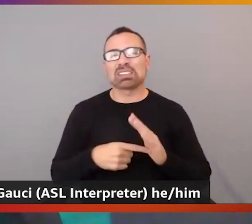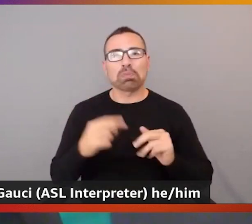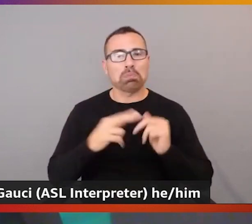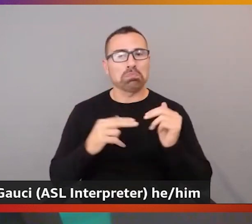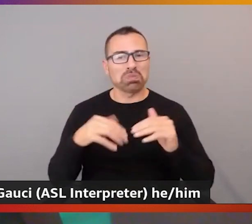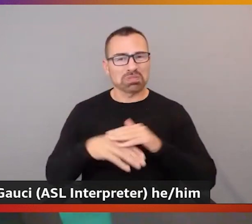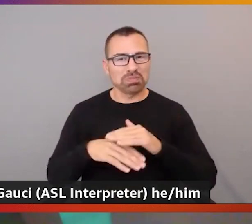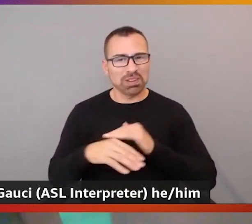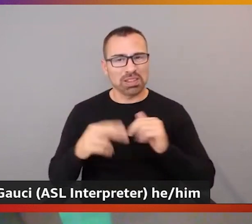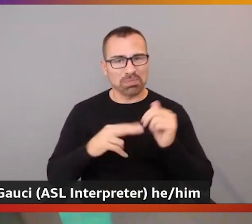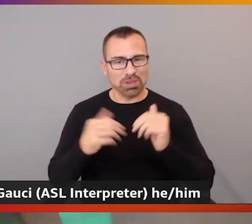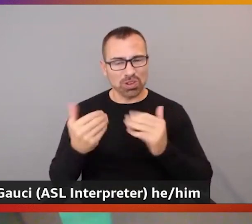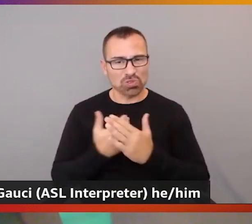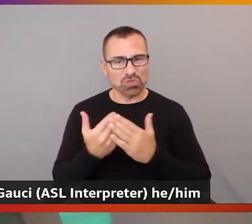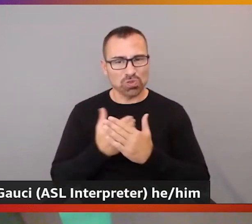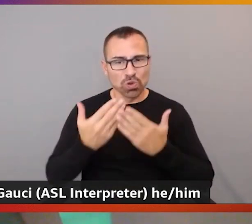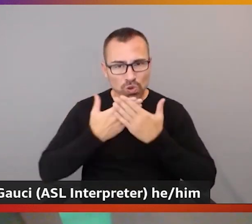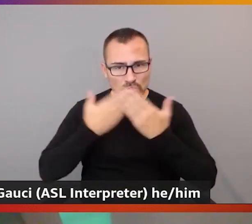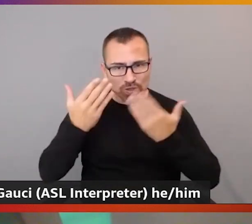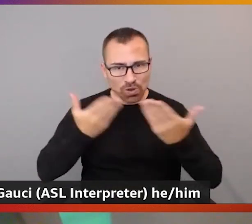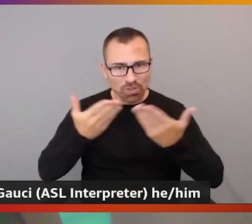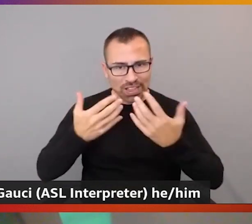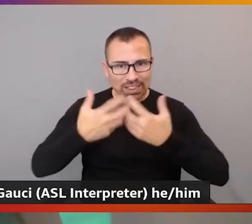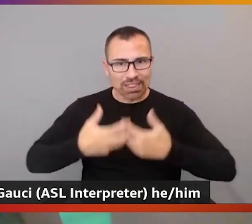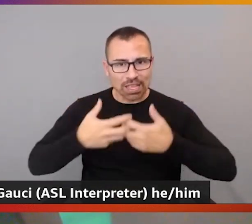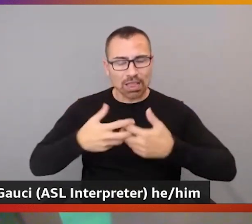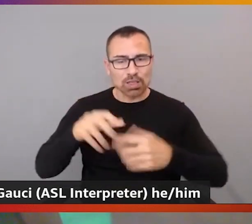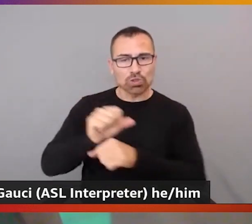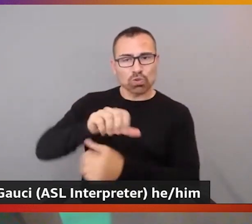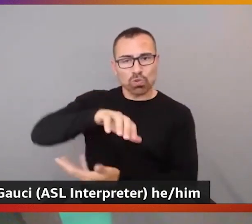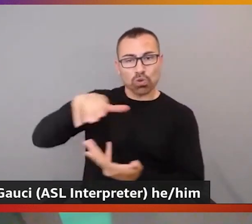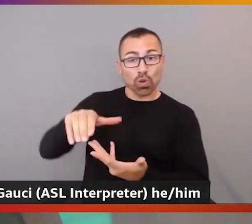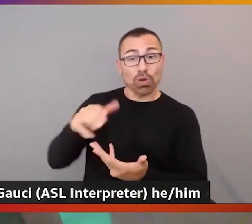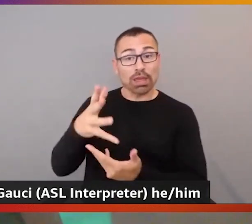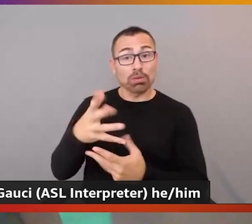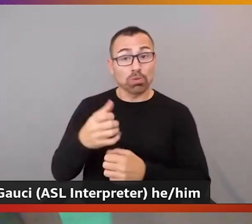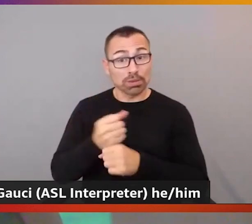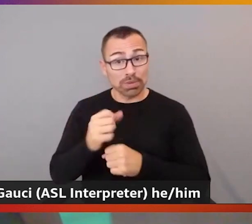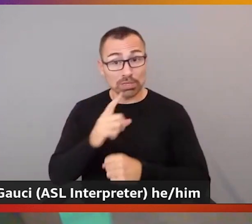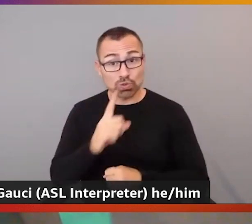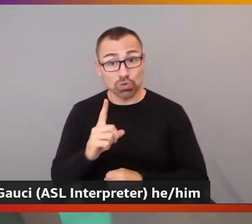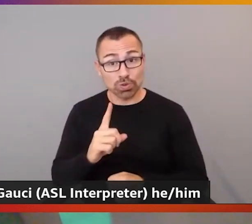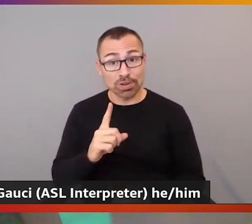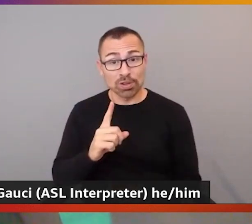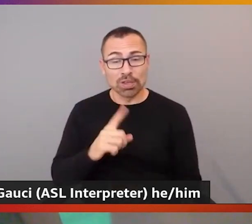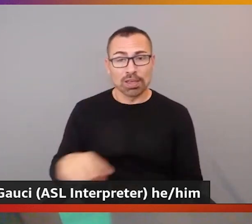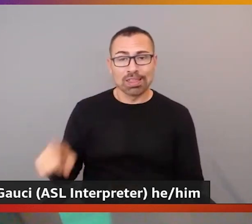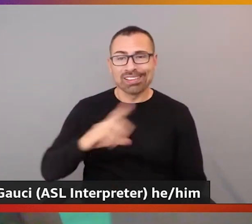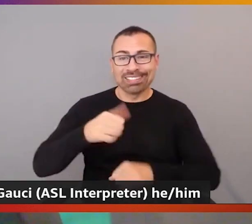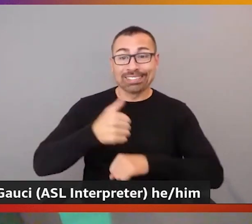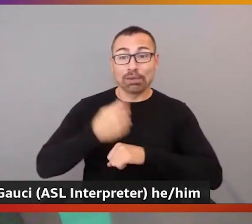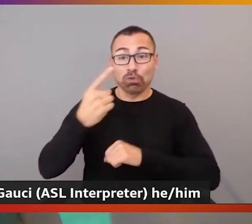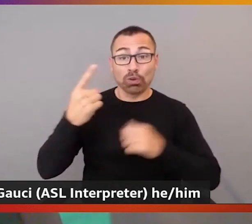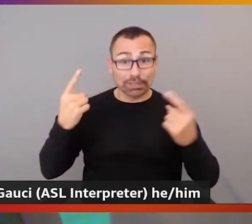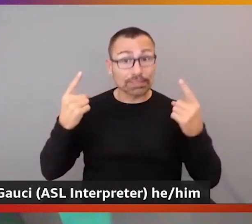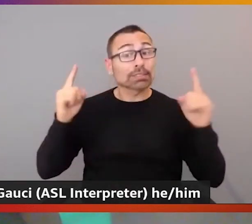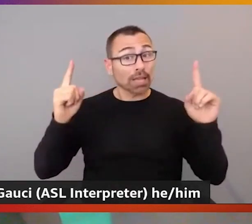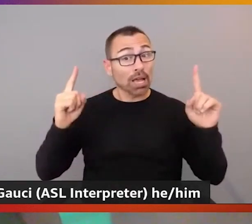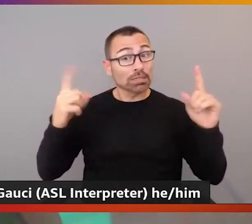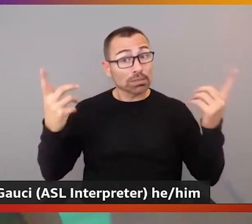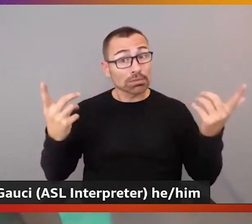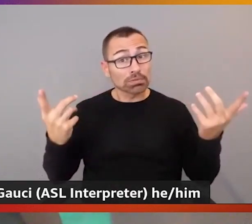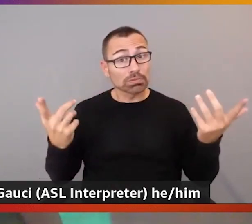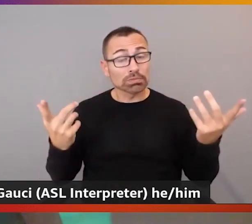new serverless workload, and they want to make sure that they're kind of set up for success as